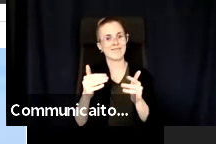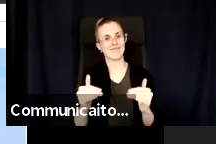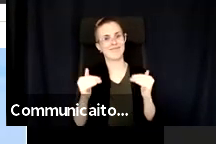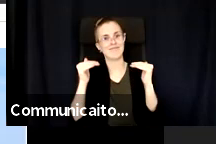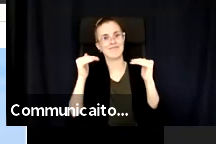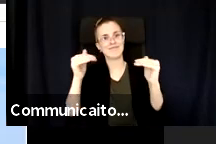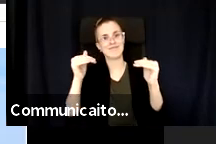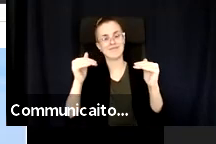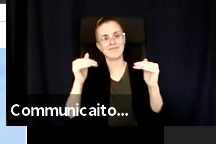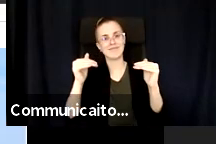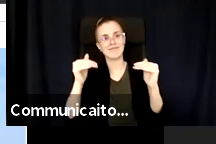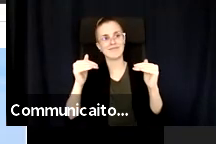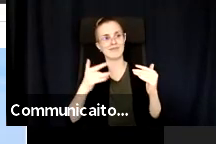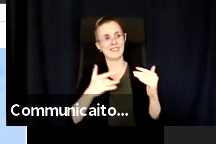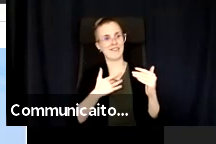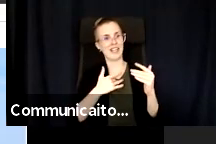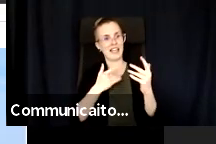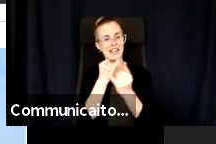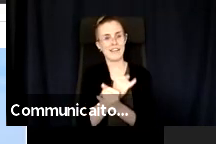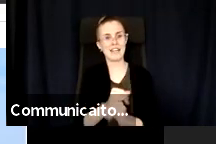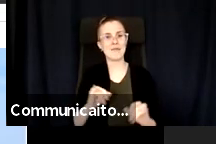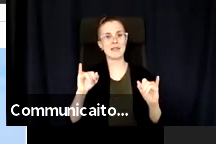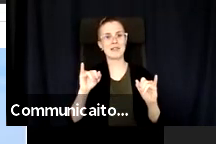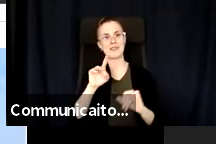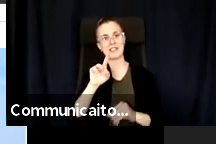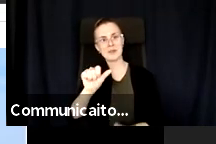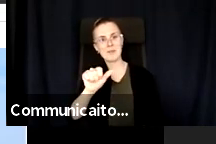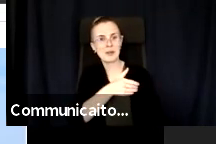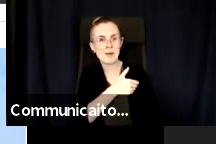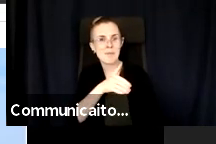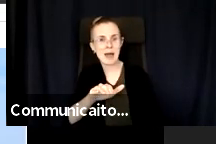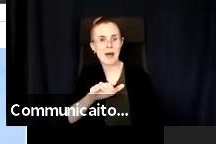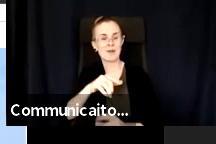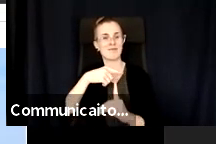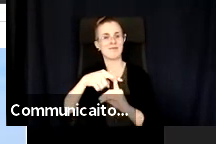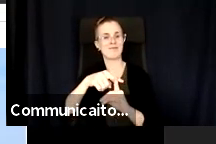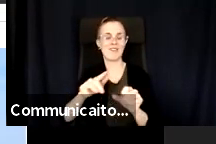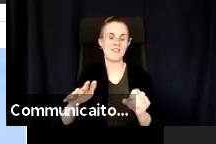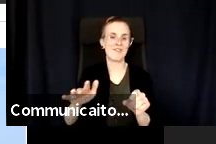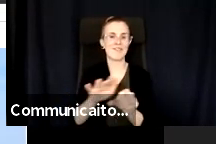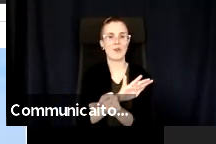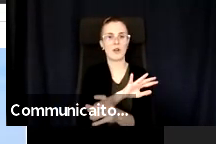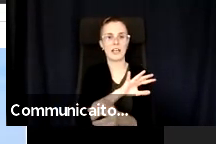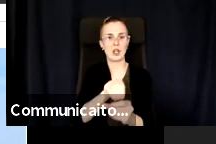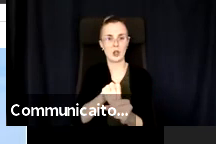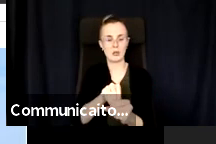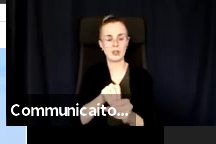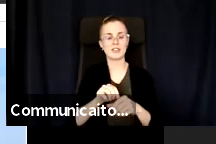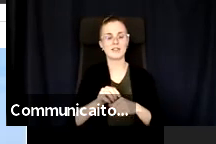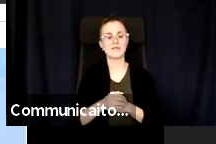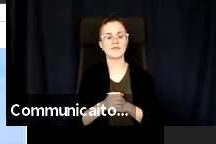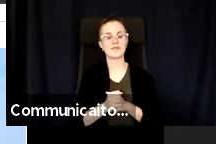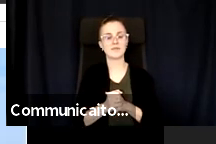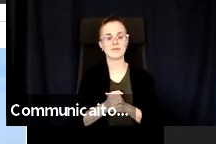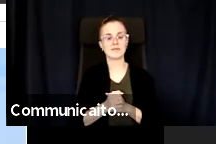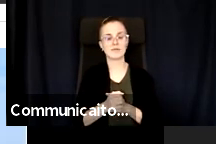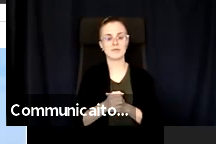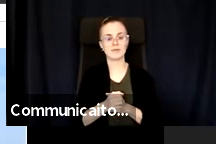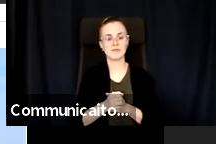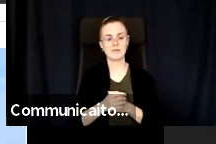disability empowerment, and full inclusion. Having said that, we